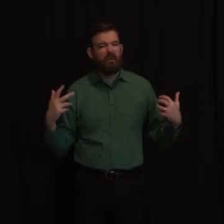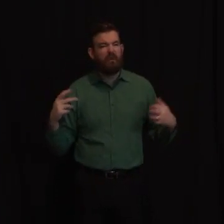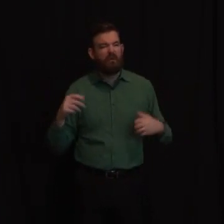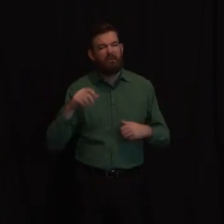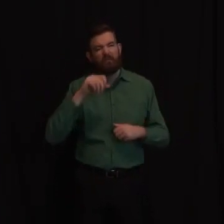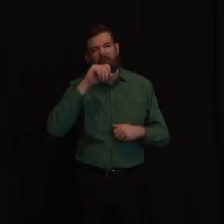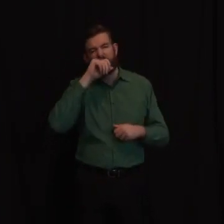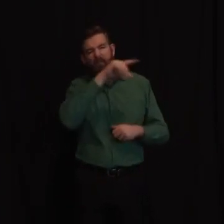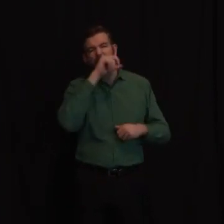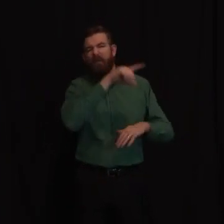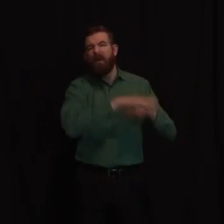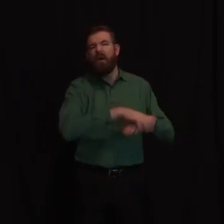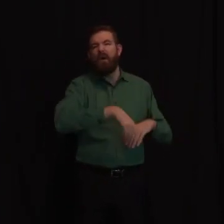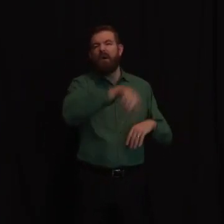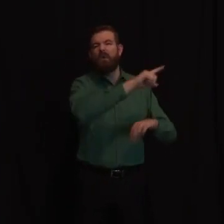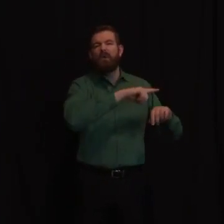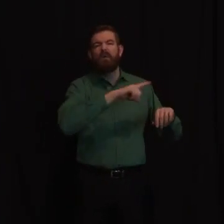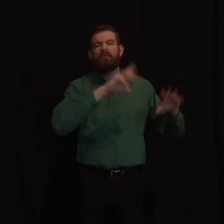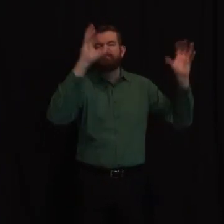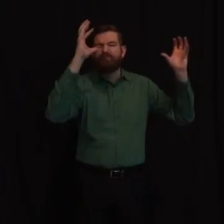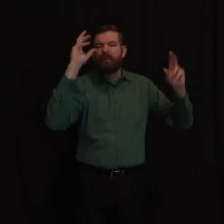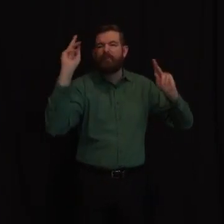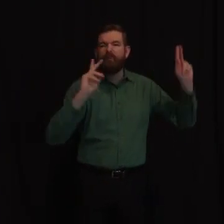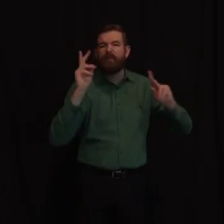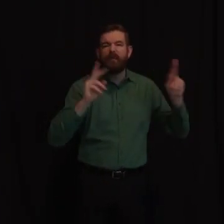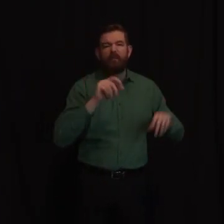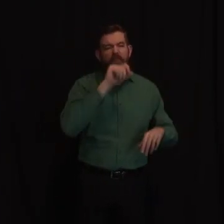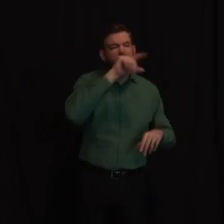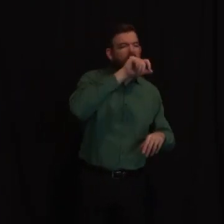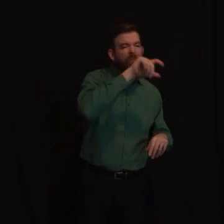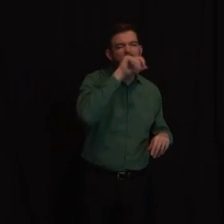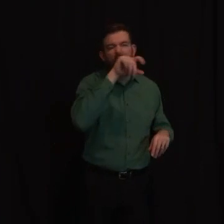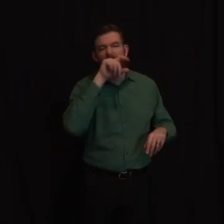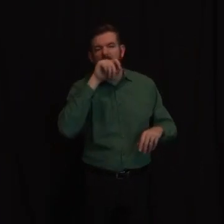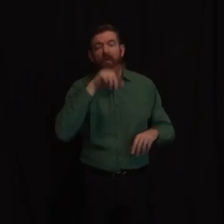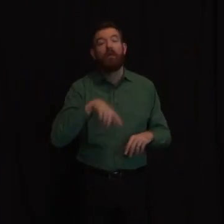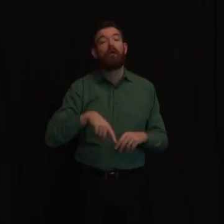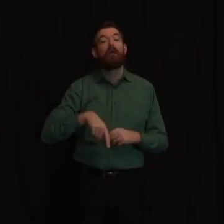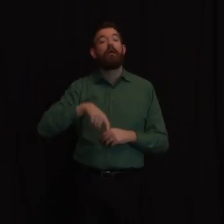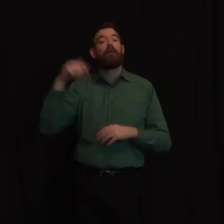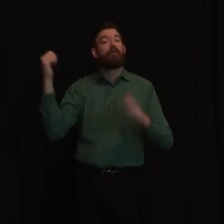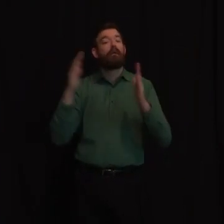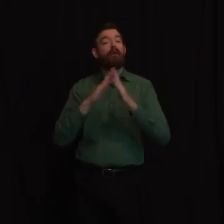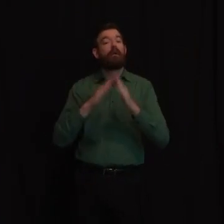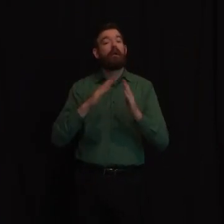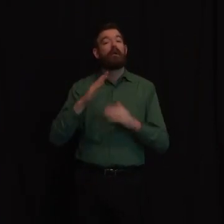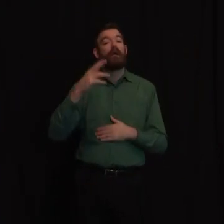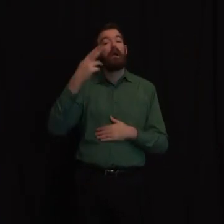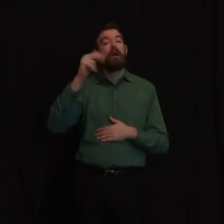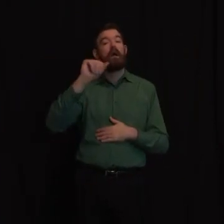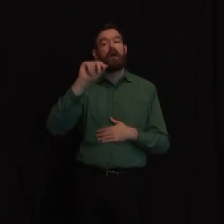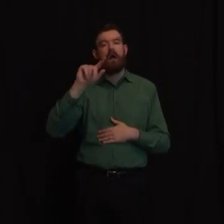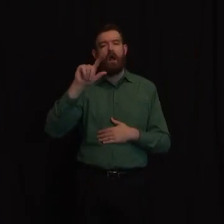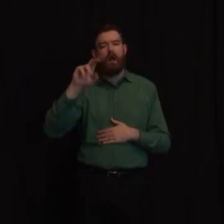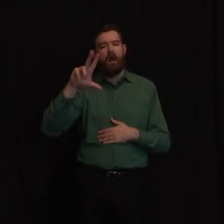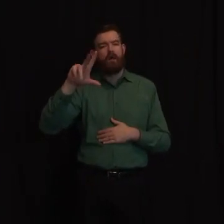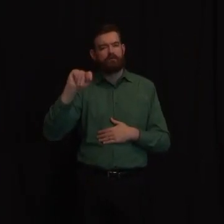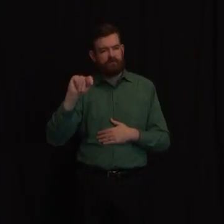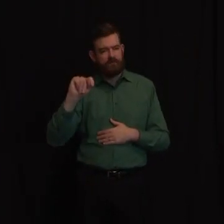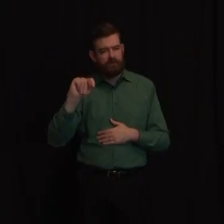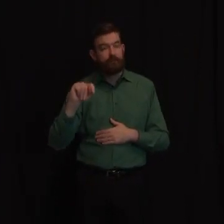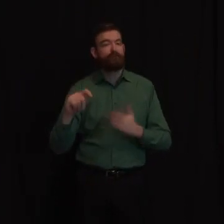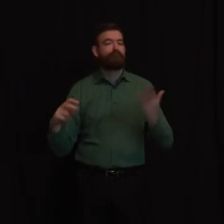officers. In Hazlitt, responding to an altercation, a subject was cited for the